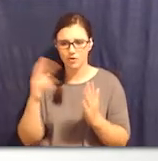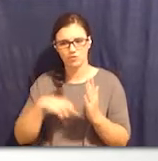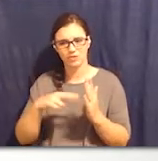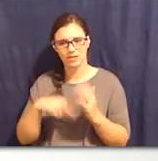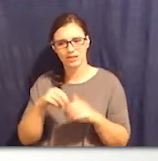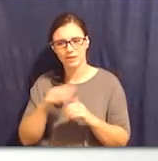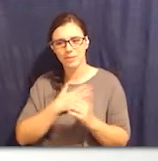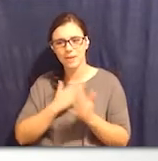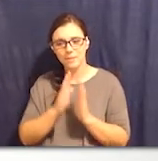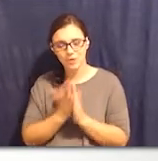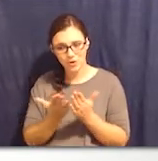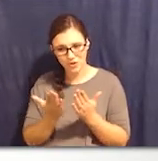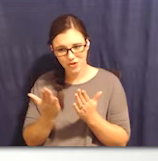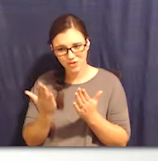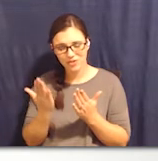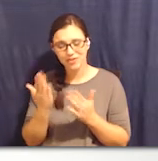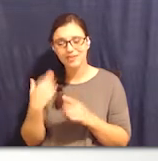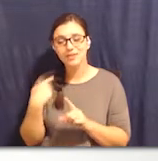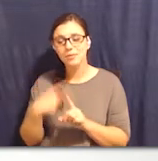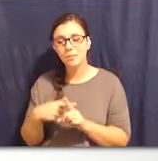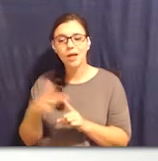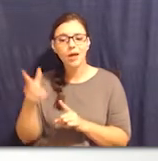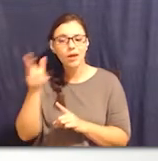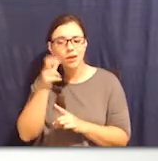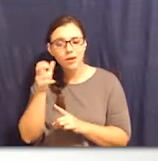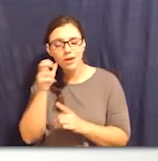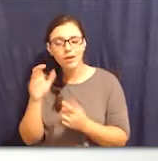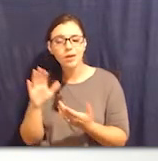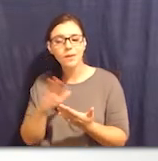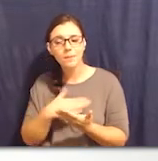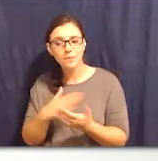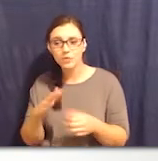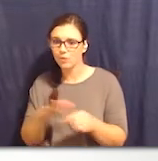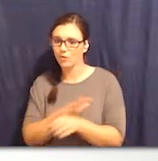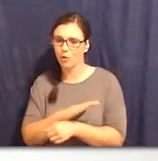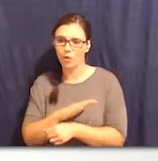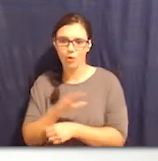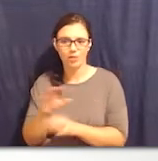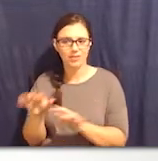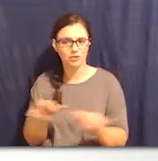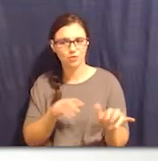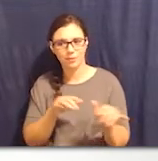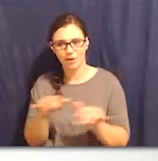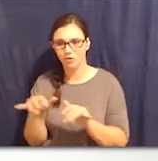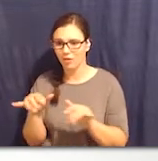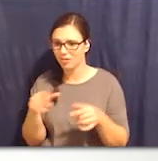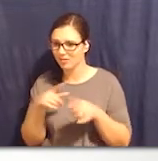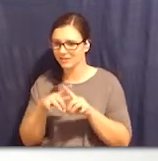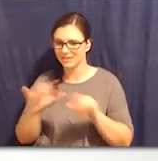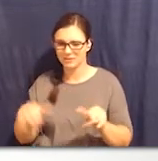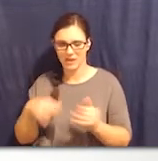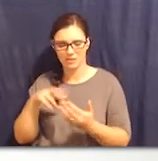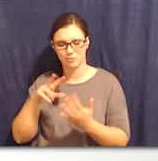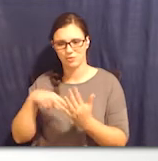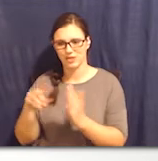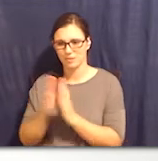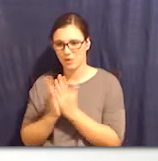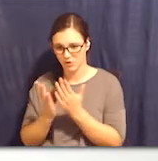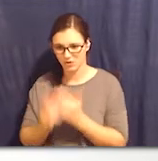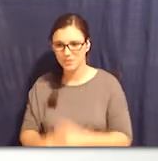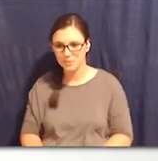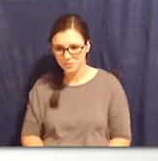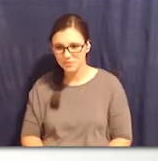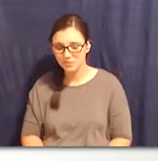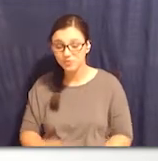to fill in the blanks by reading it in my book and listen to the whole instrumental